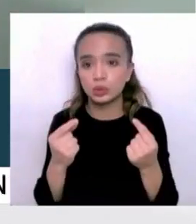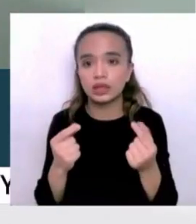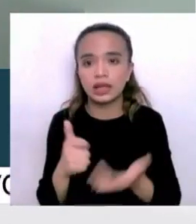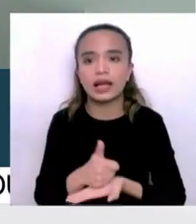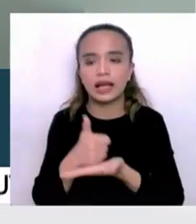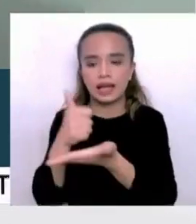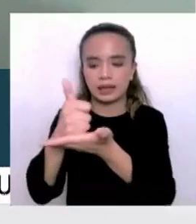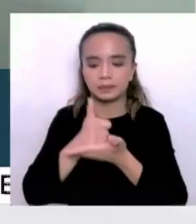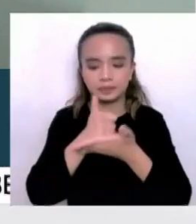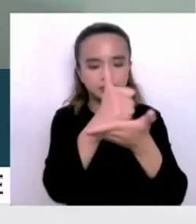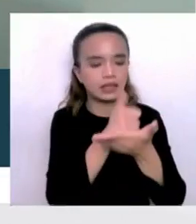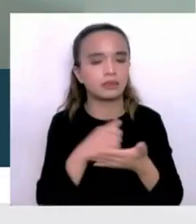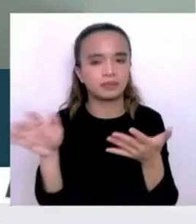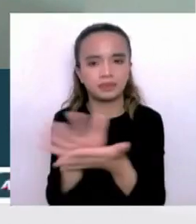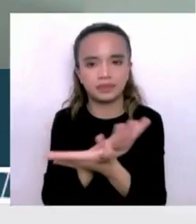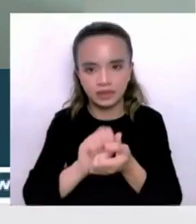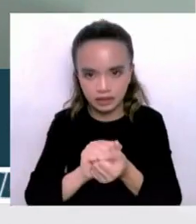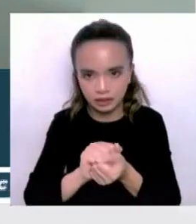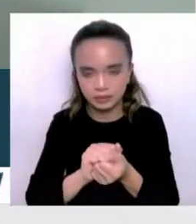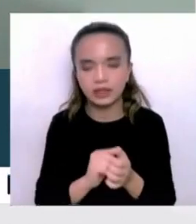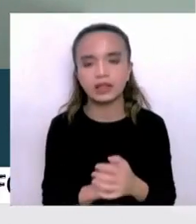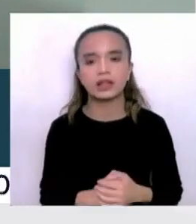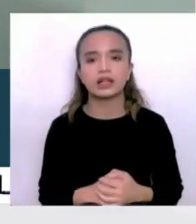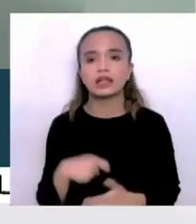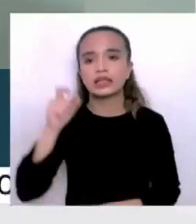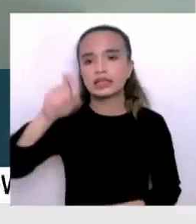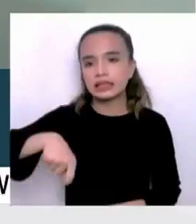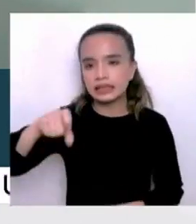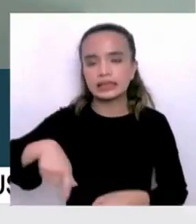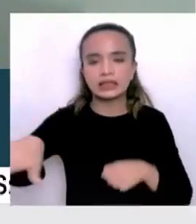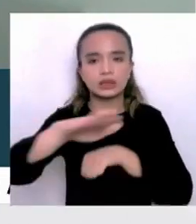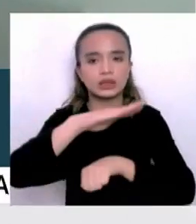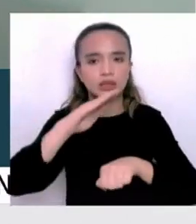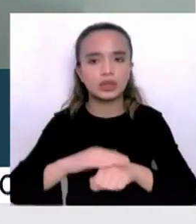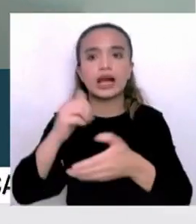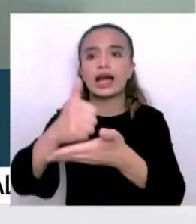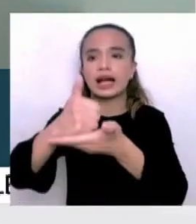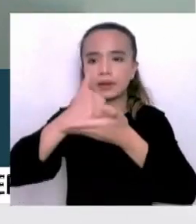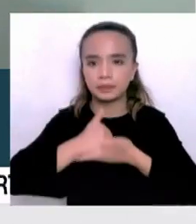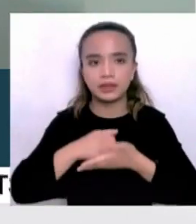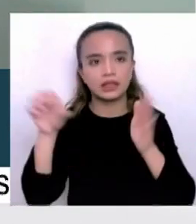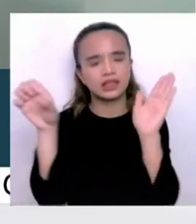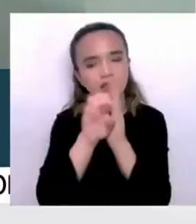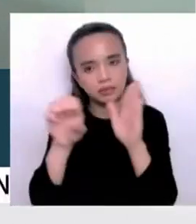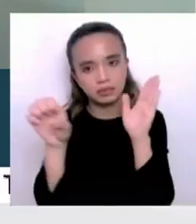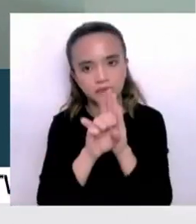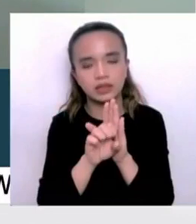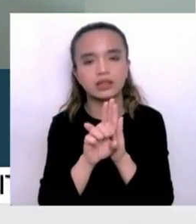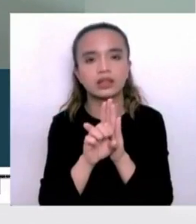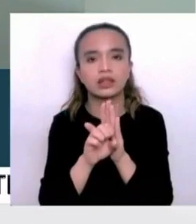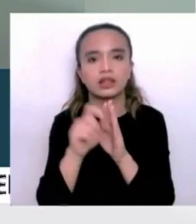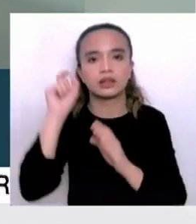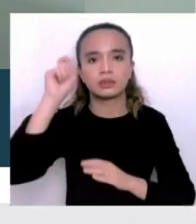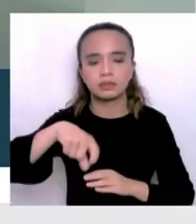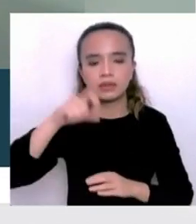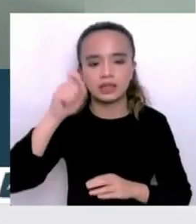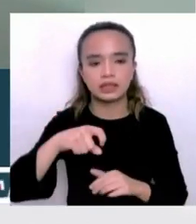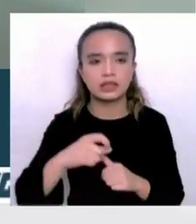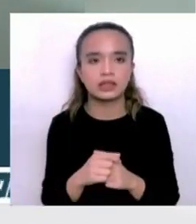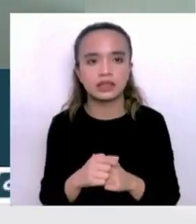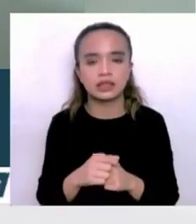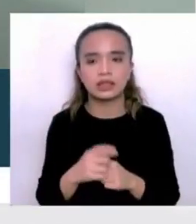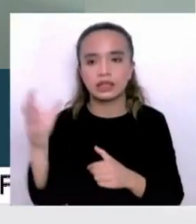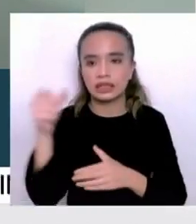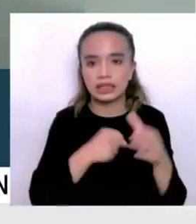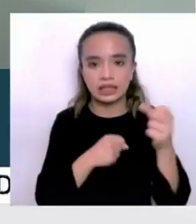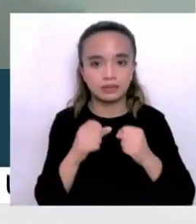during disasters. We need also nations to arm us. For example, we have to get military